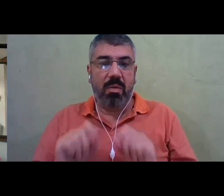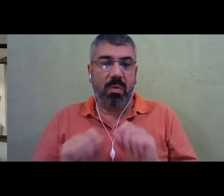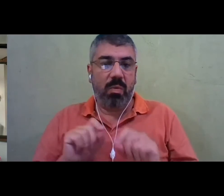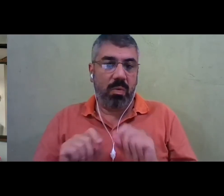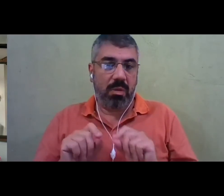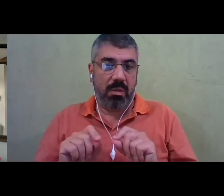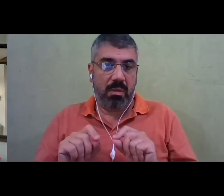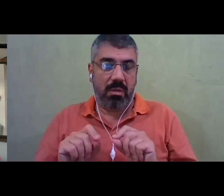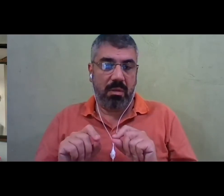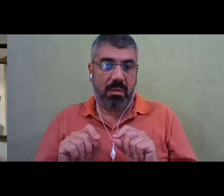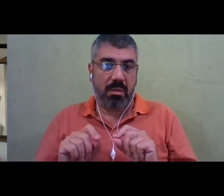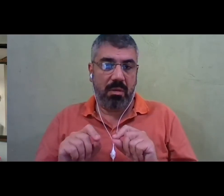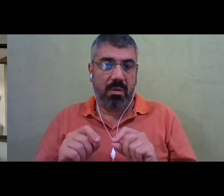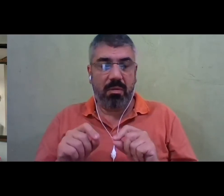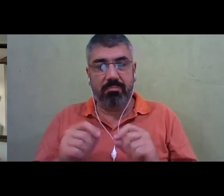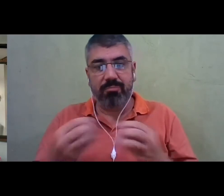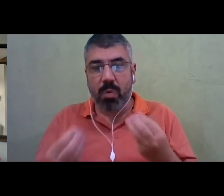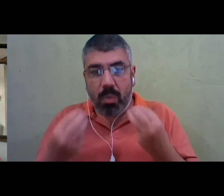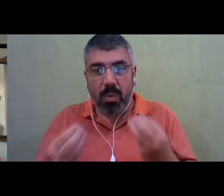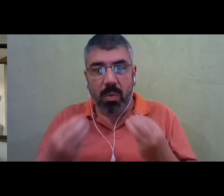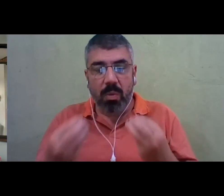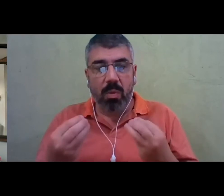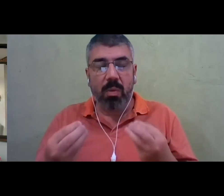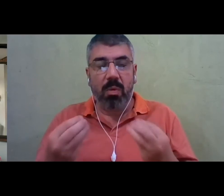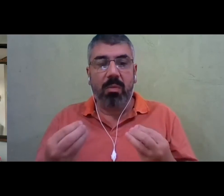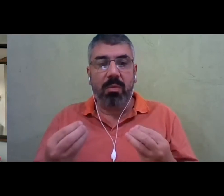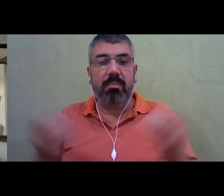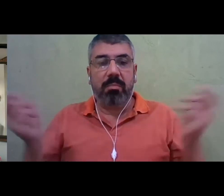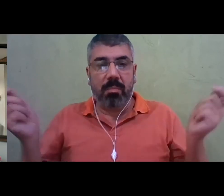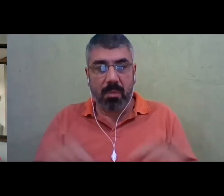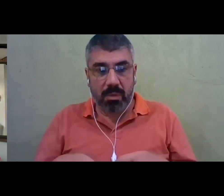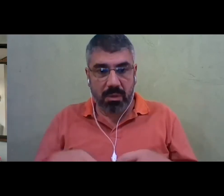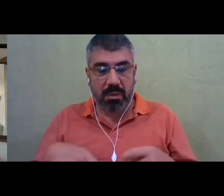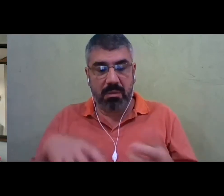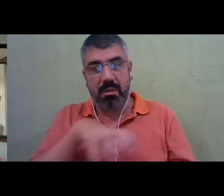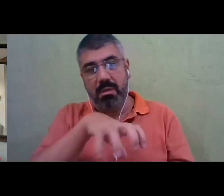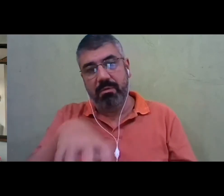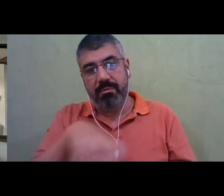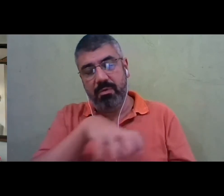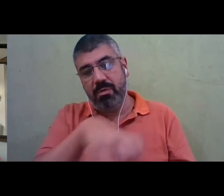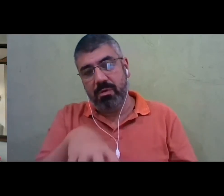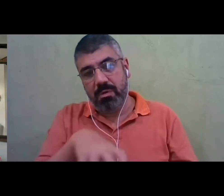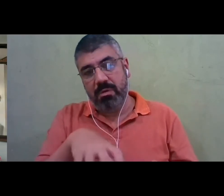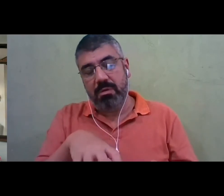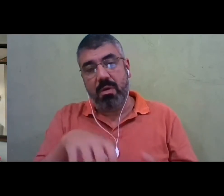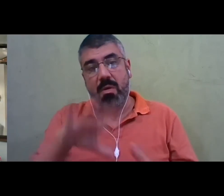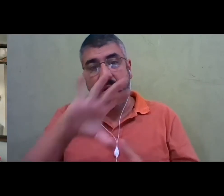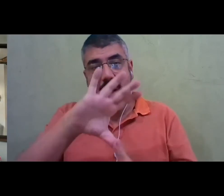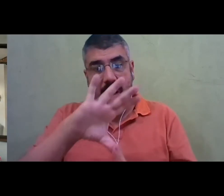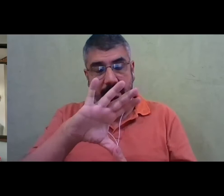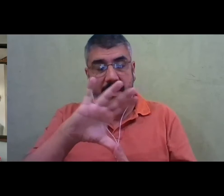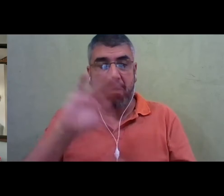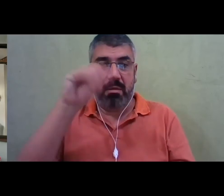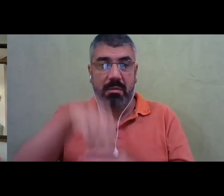adversary, the Russian Revolution, which happened about the same time as America entered the world